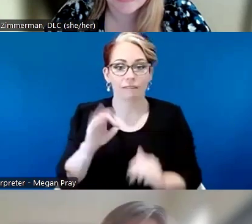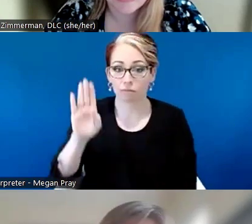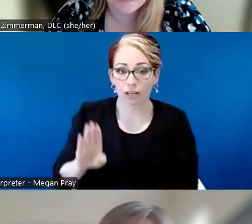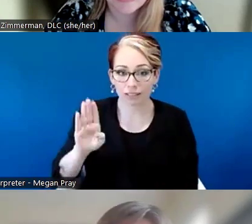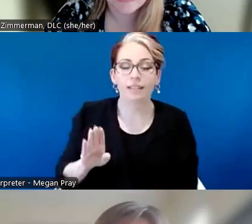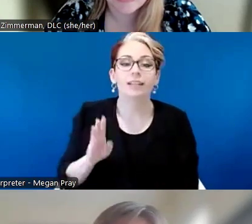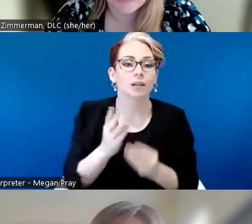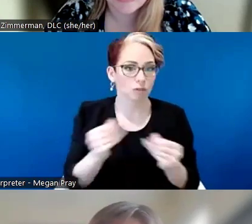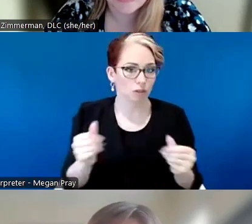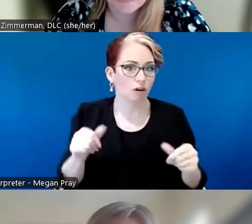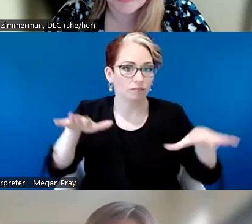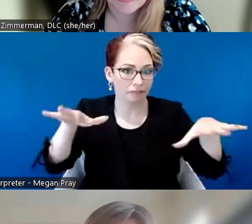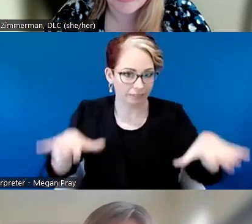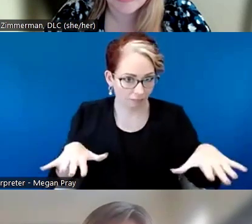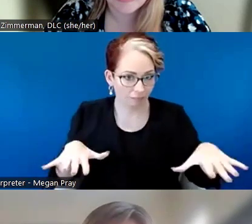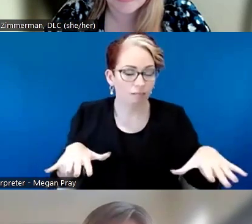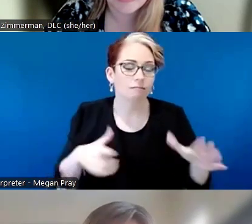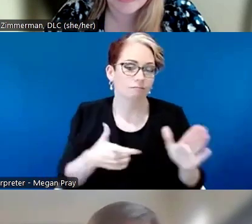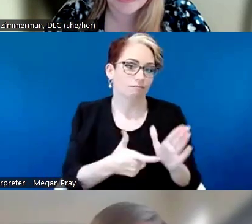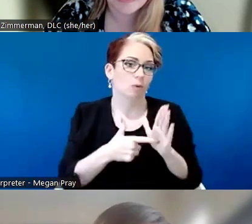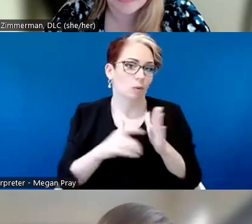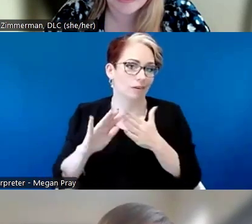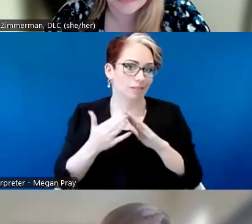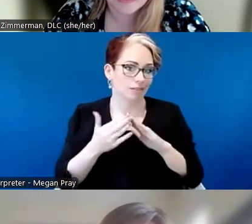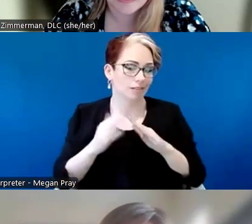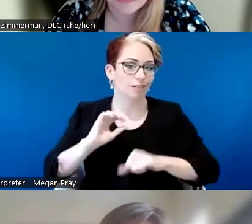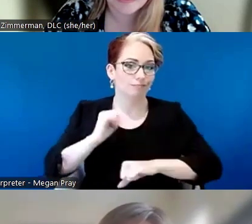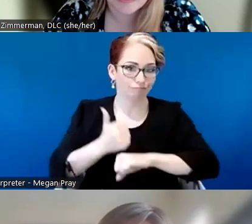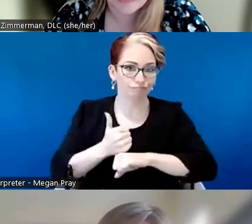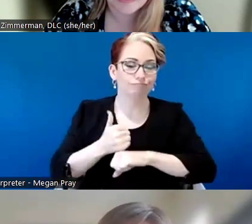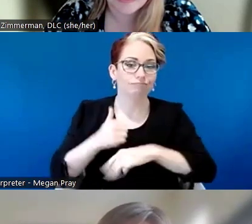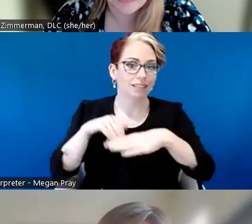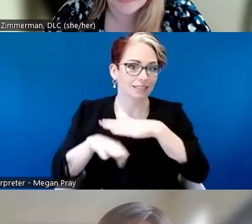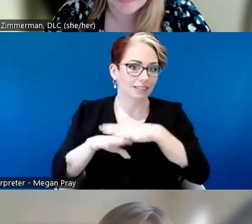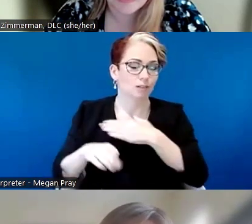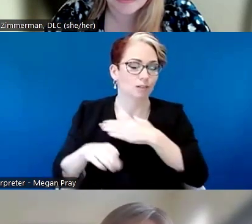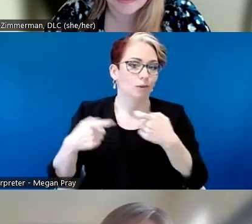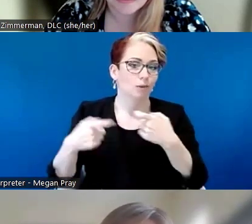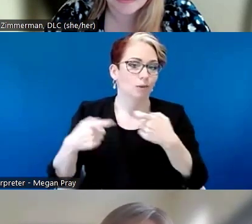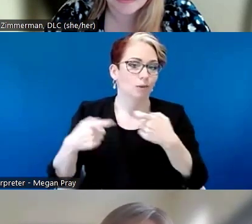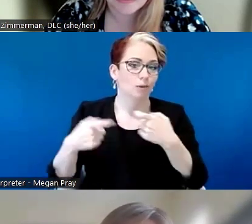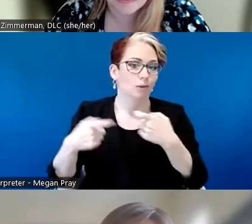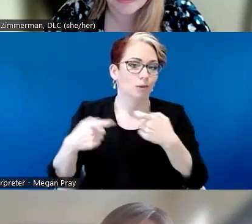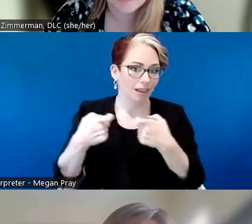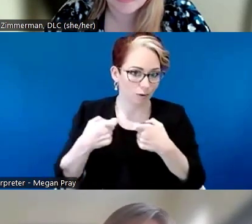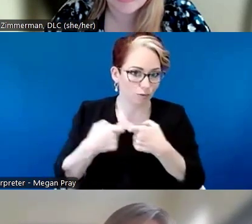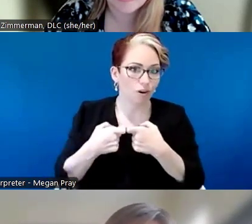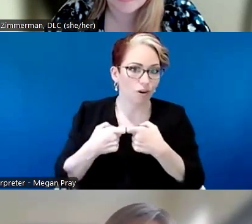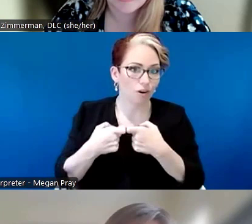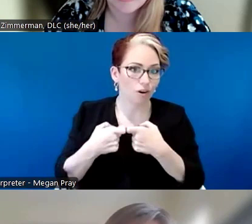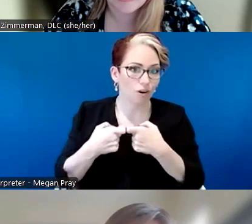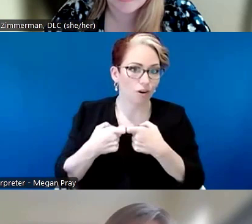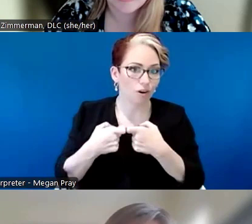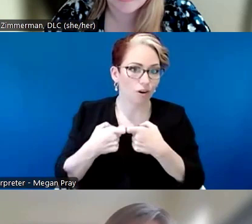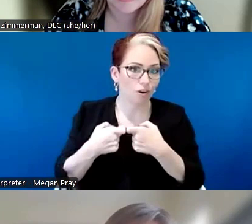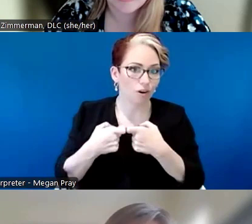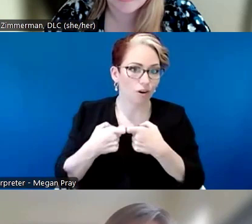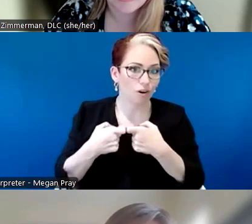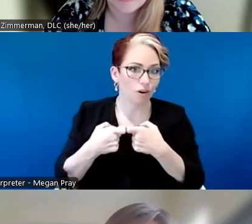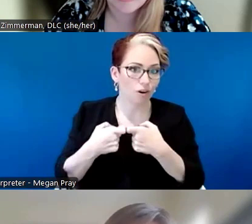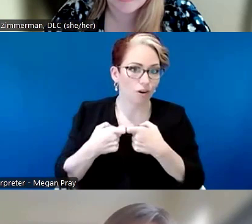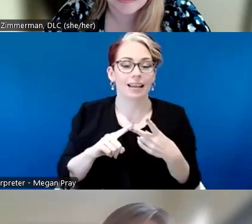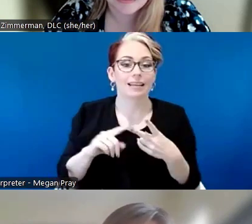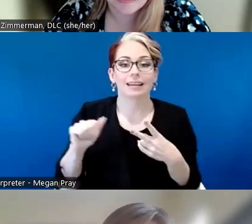agreement and required the city to have accessible electronic vote by mail